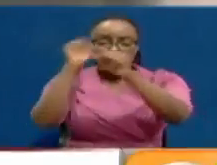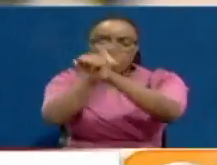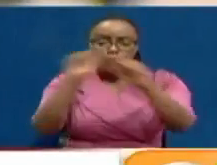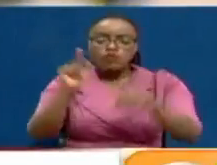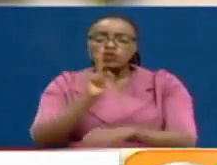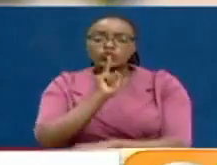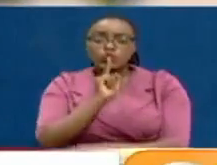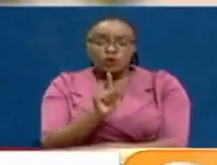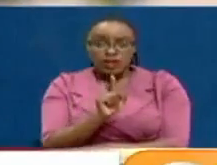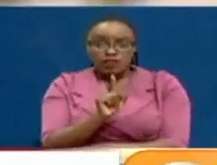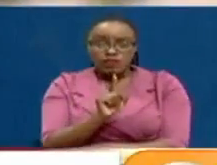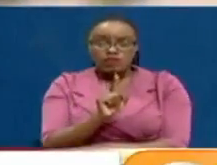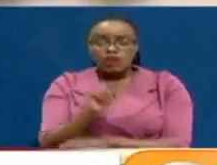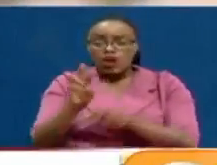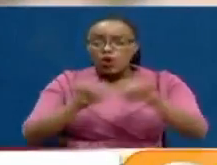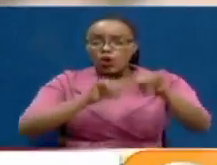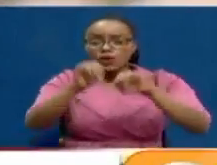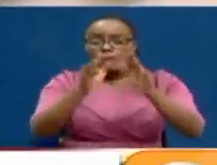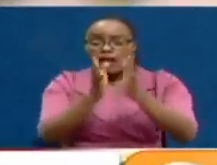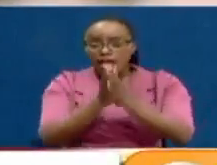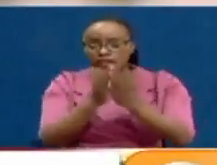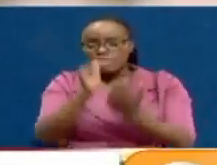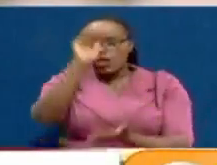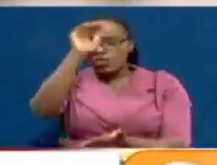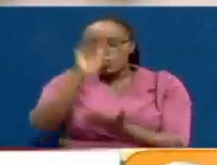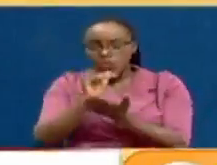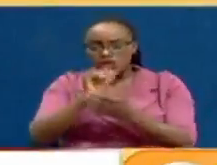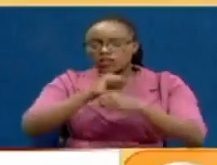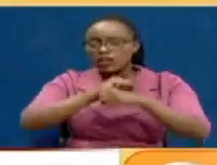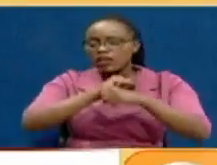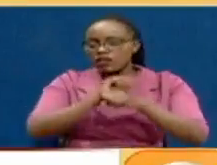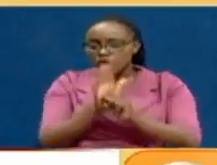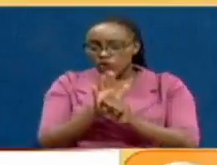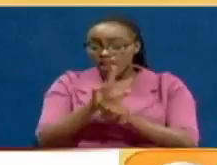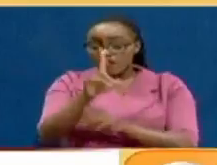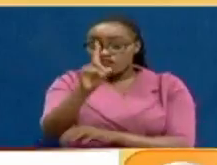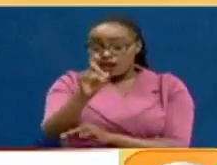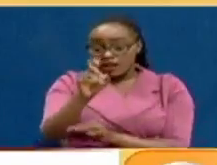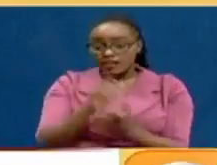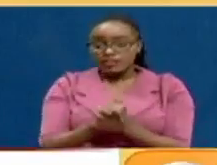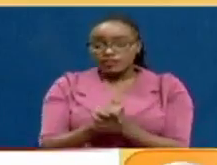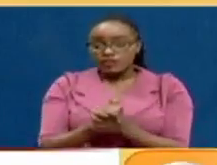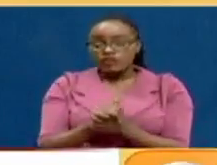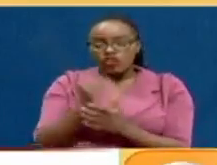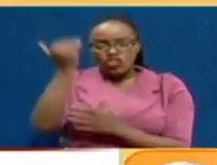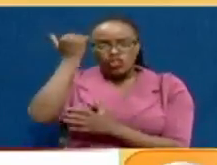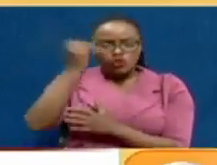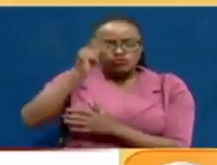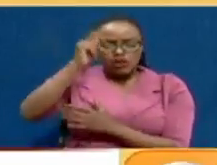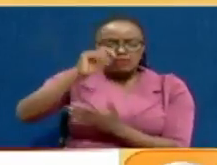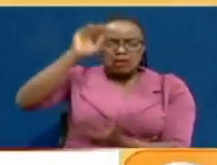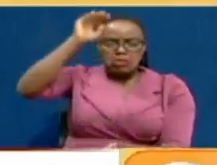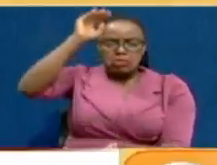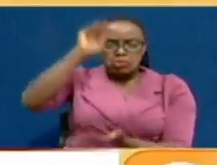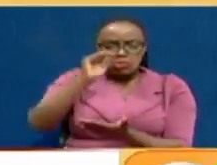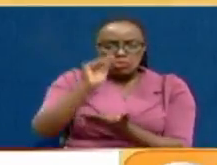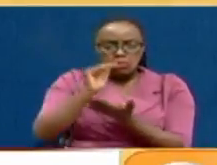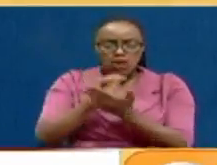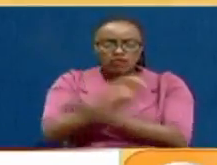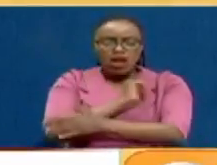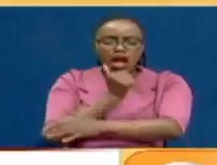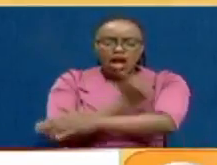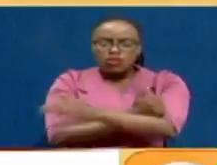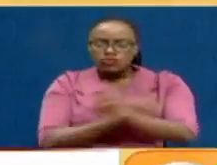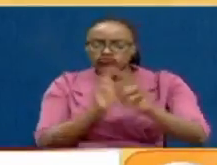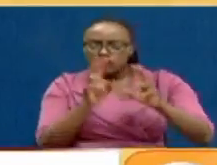presidential directive on management and mitigation of the virus. Going forward, court processes scaled down as authorities